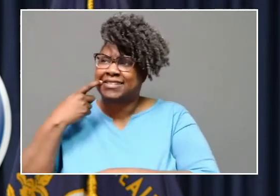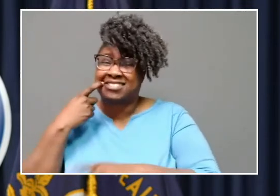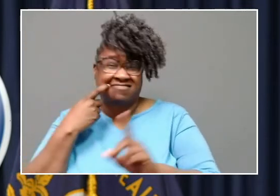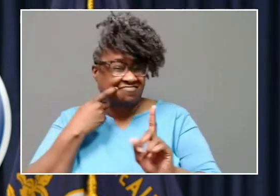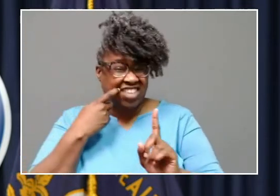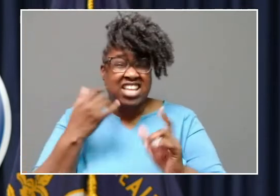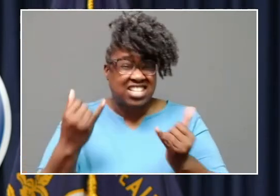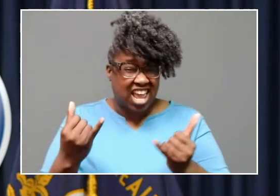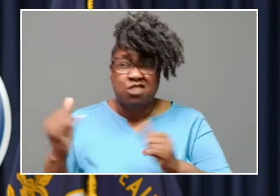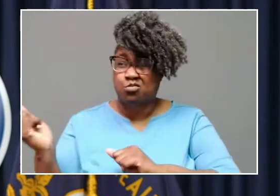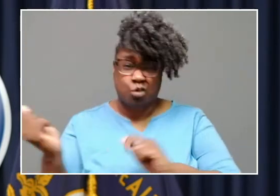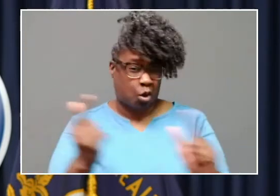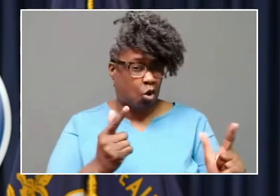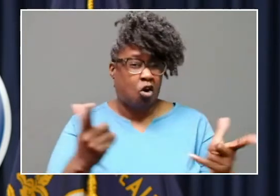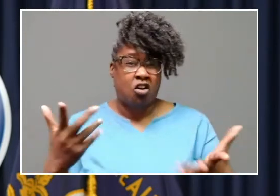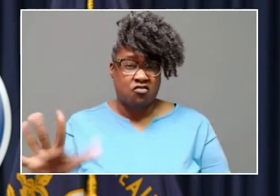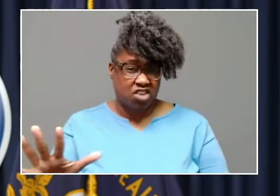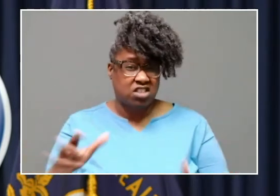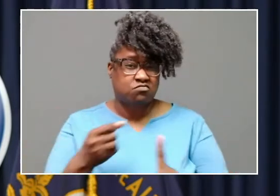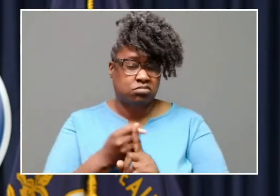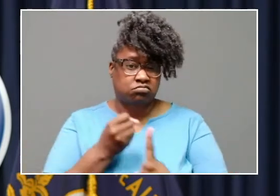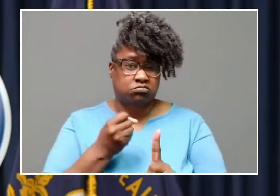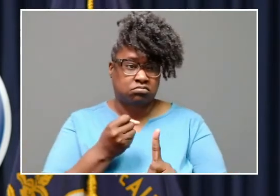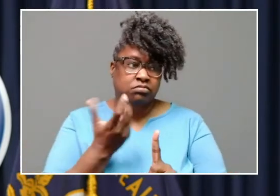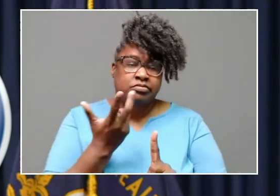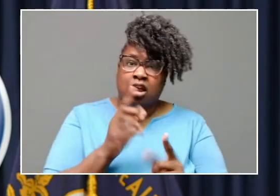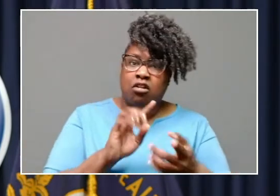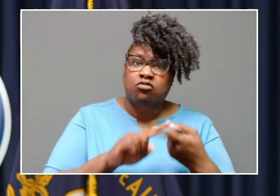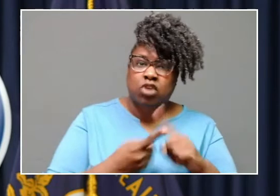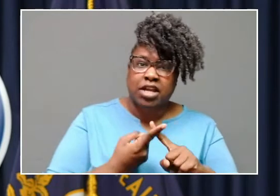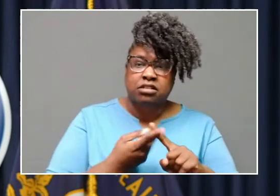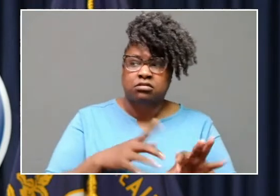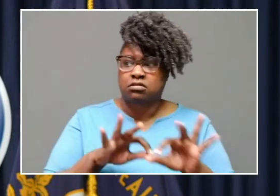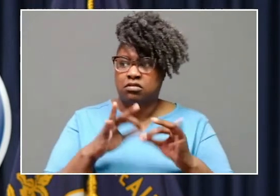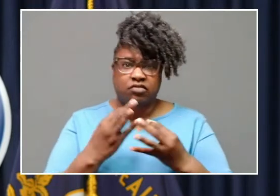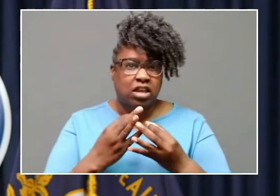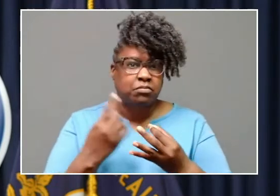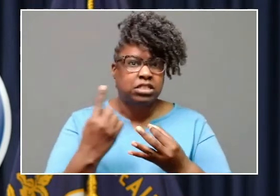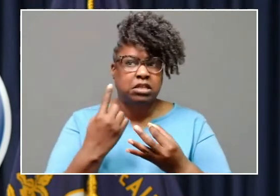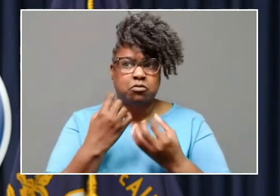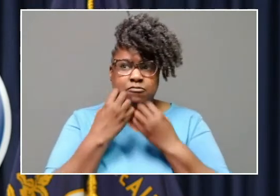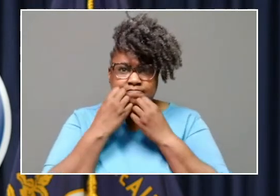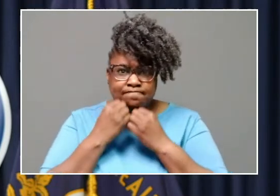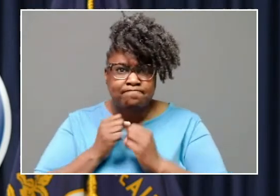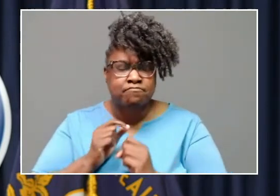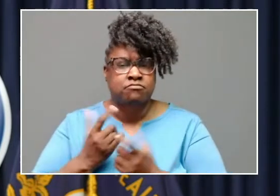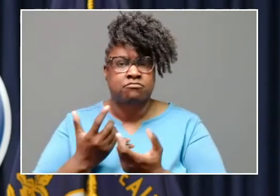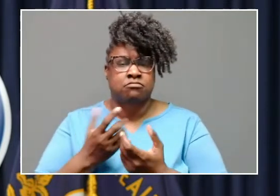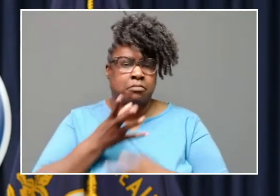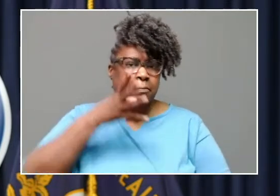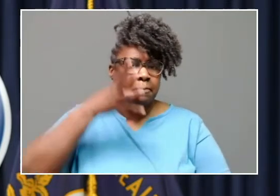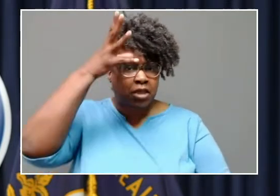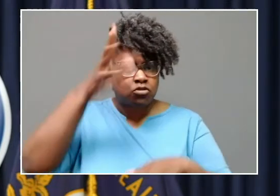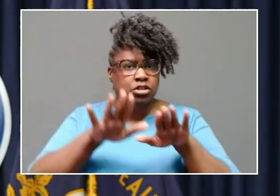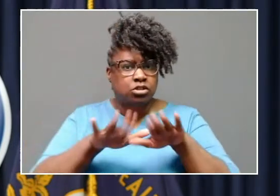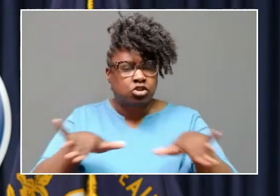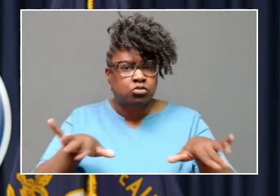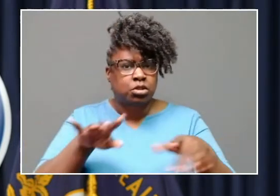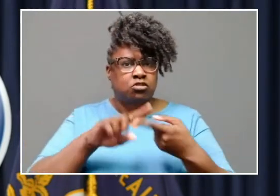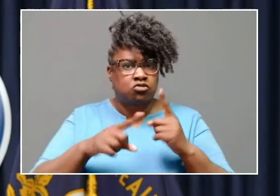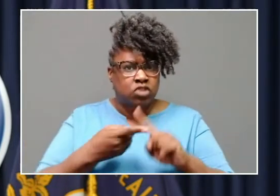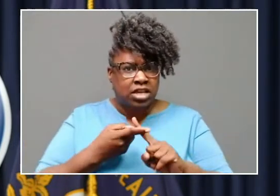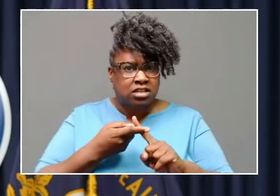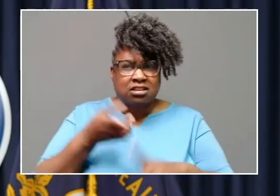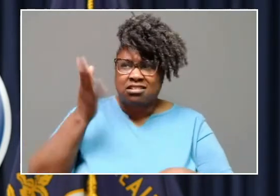family member, a friend, someone close to them. We've lost parents, children, and friends, each a child of God that is